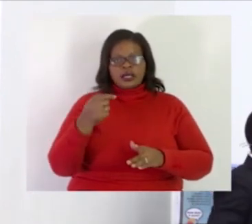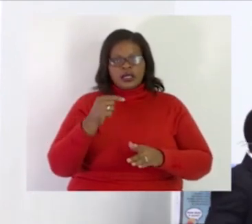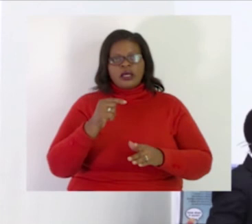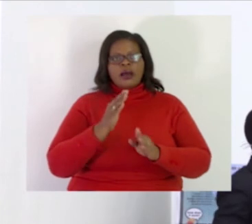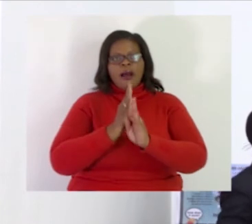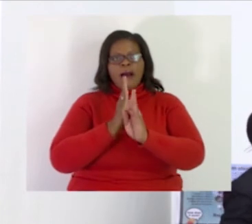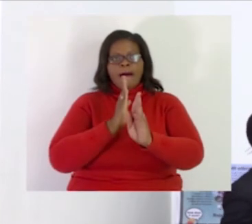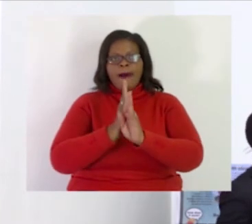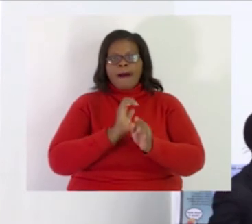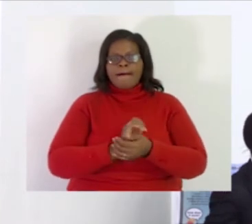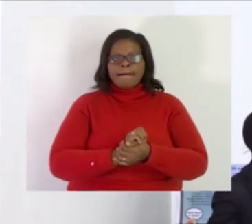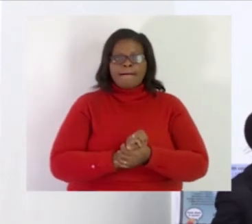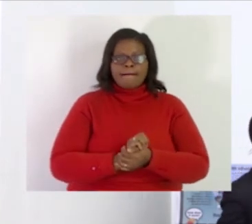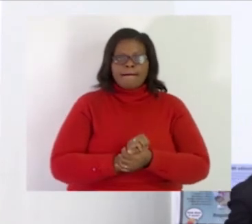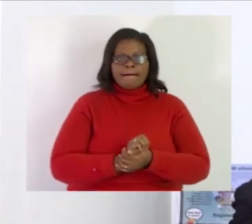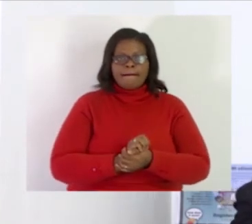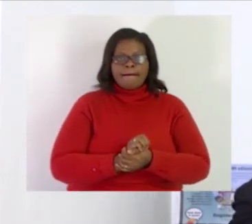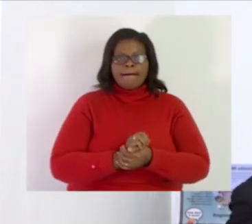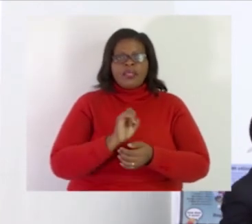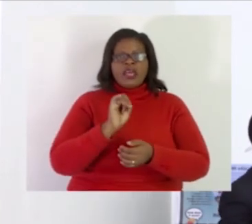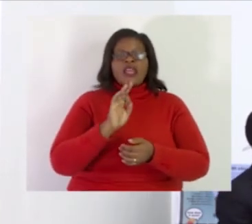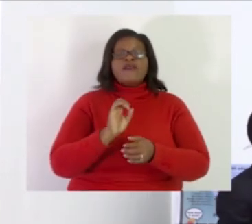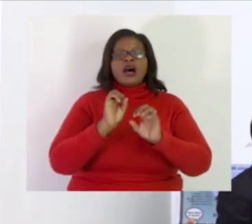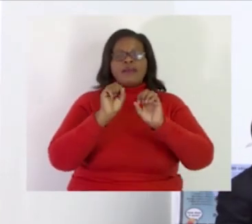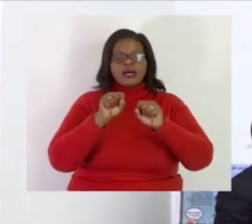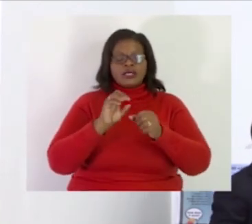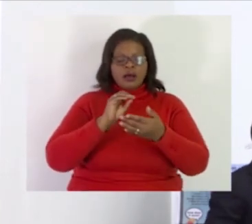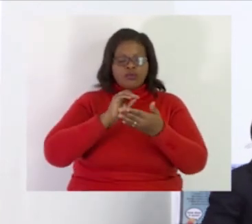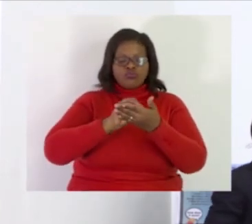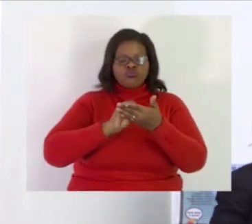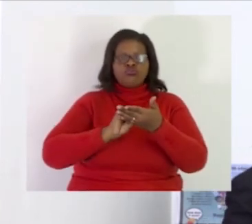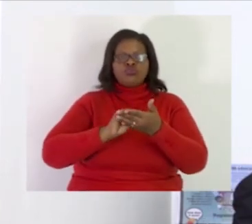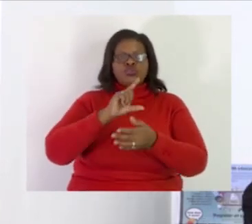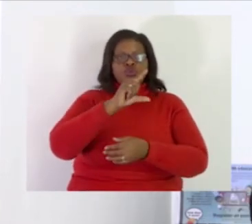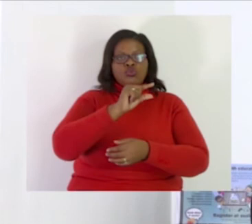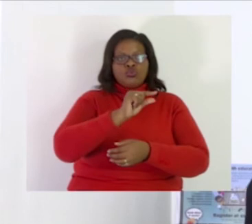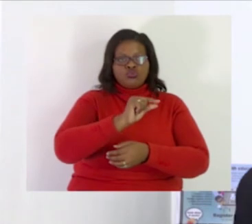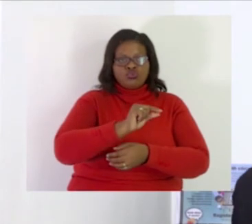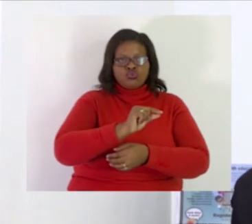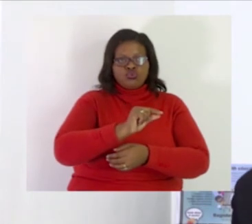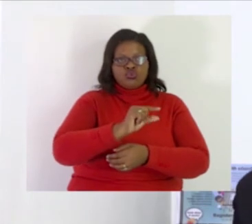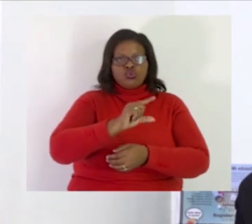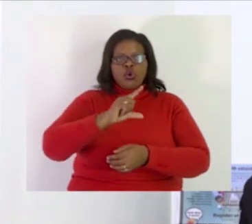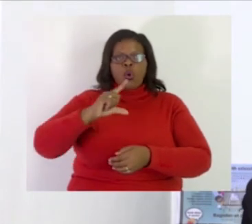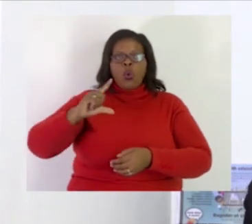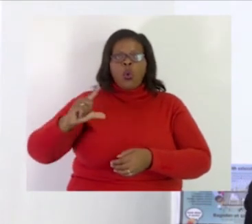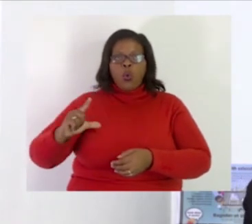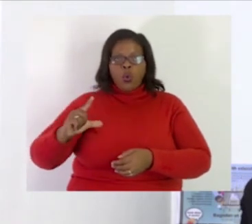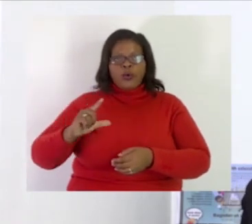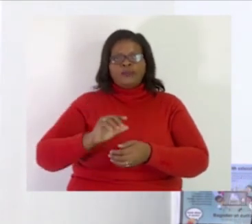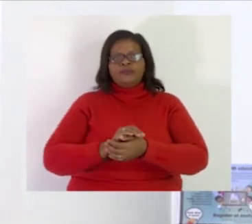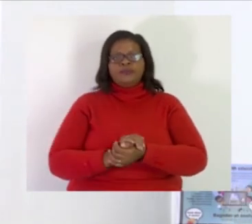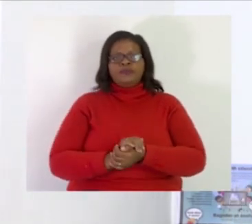If I have to arrange this number in ascending order, I must first start with the smallest